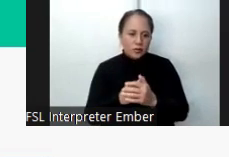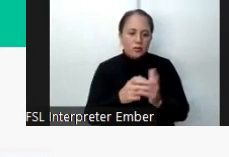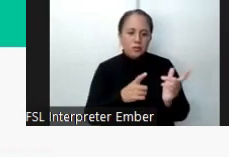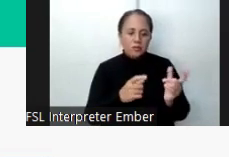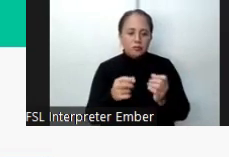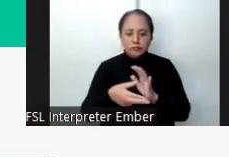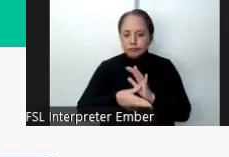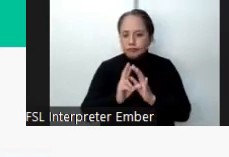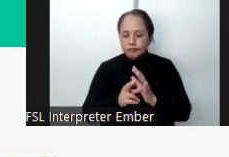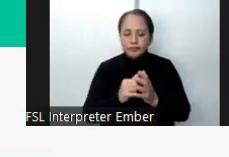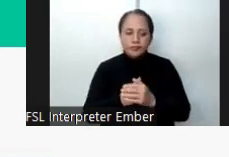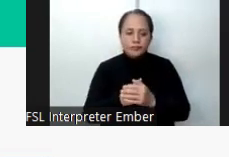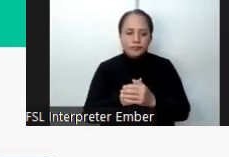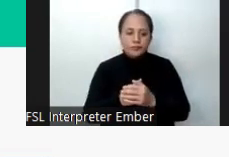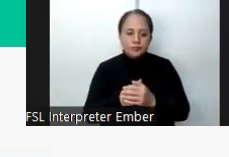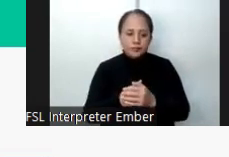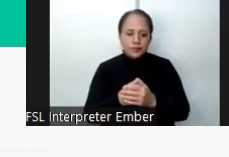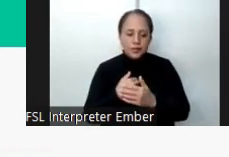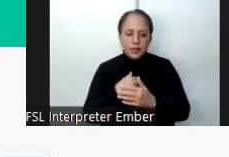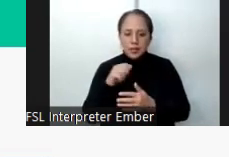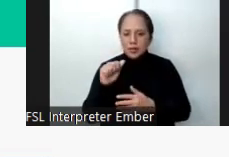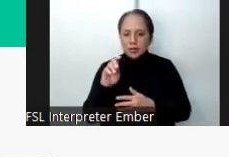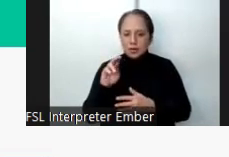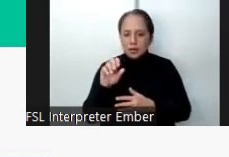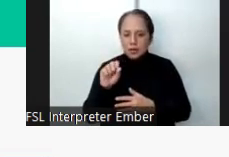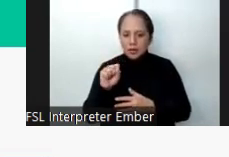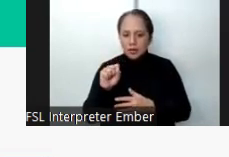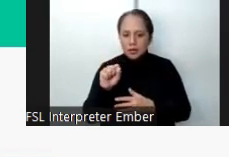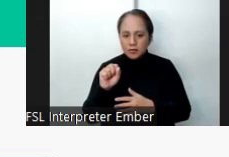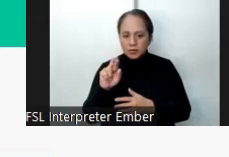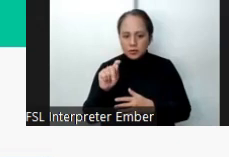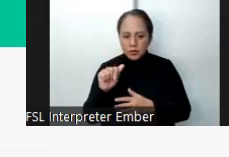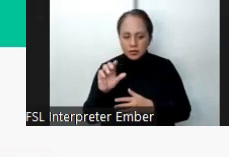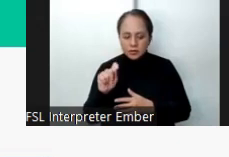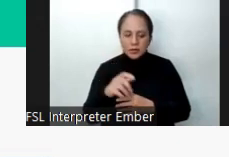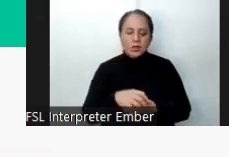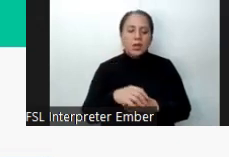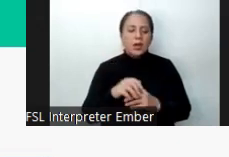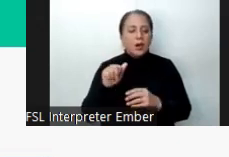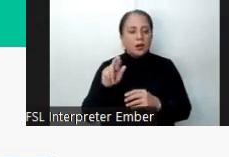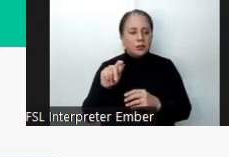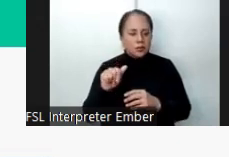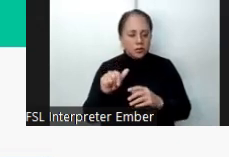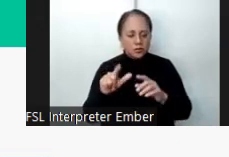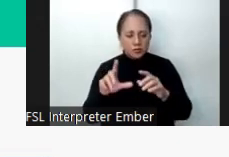the review, we screened abstracts, article titles, and the text itself.